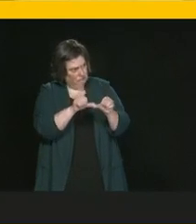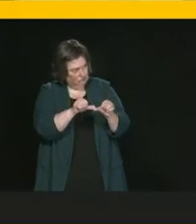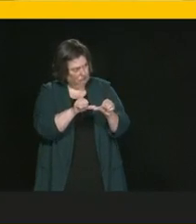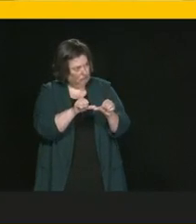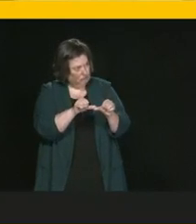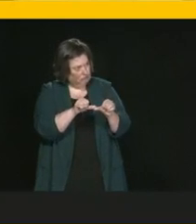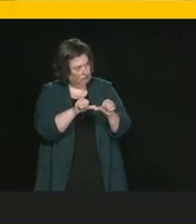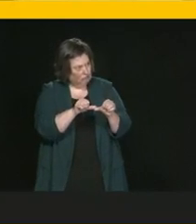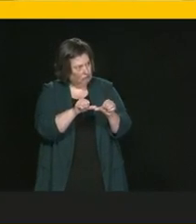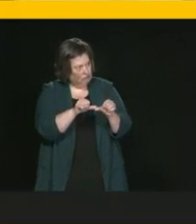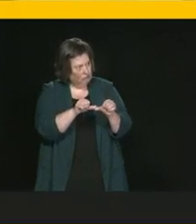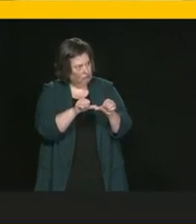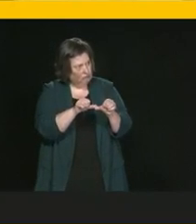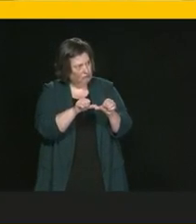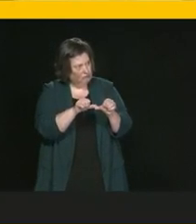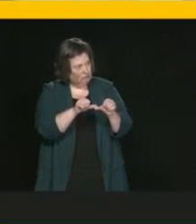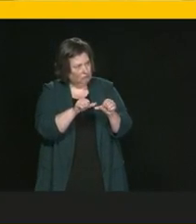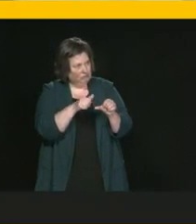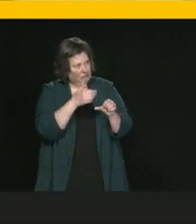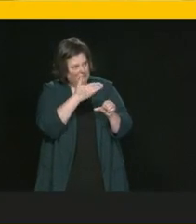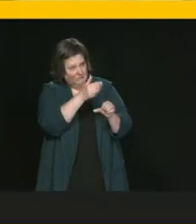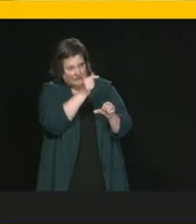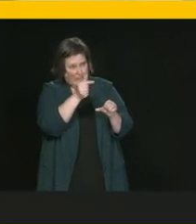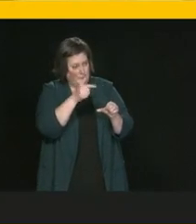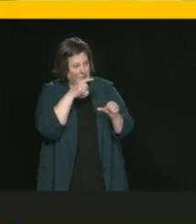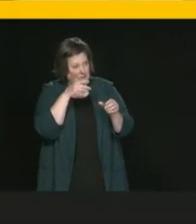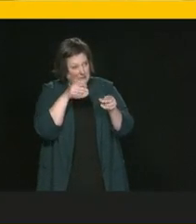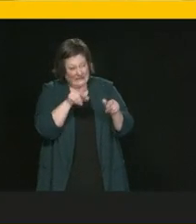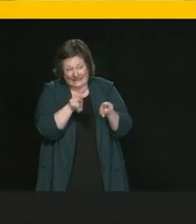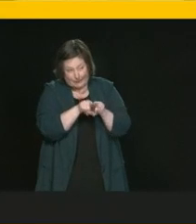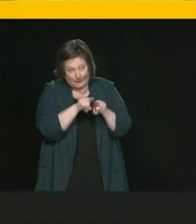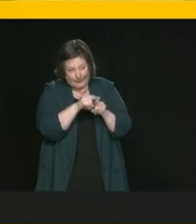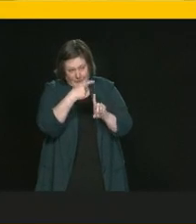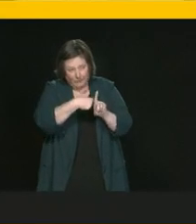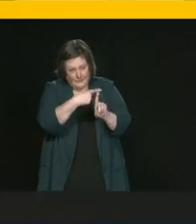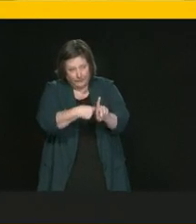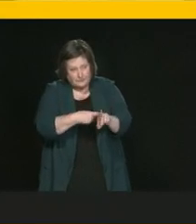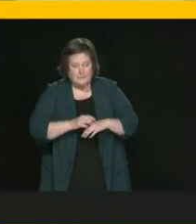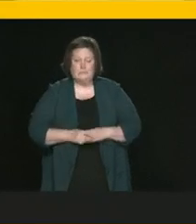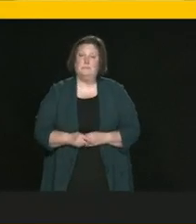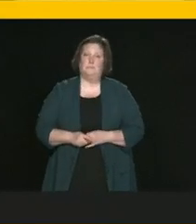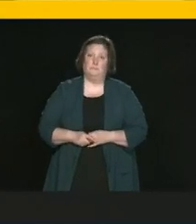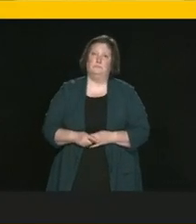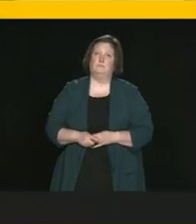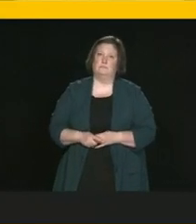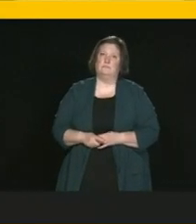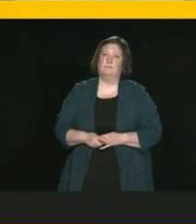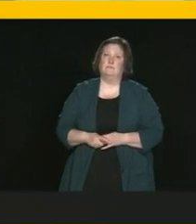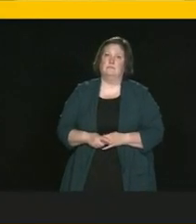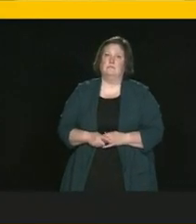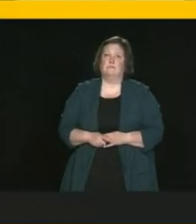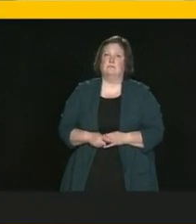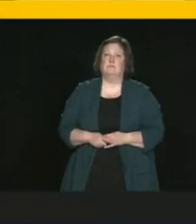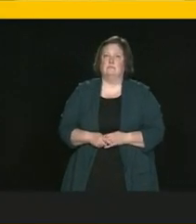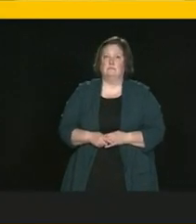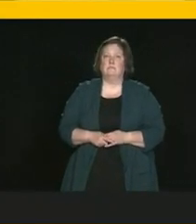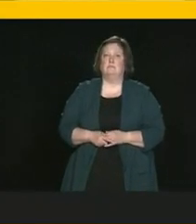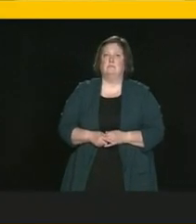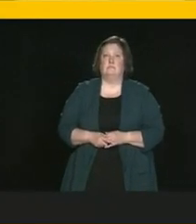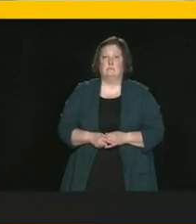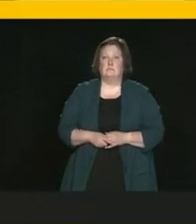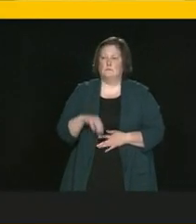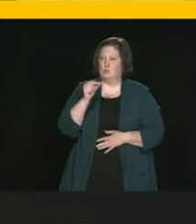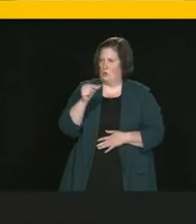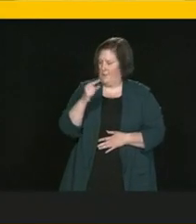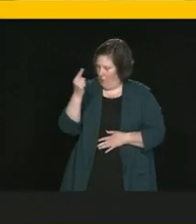of that? Is that the right calculation? Do you have an idea of the cost? Well, as always, we will be sharing with